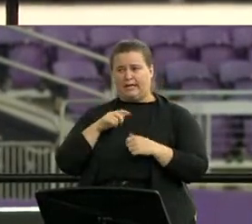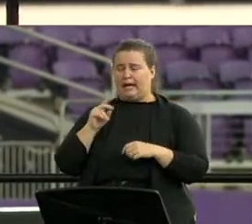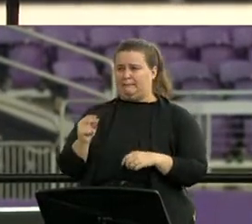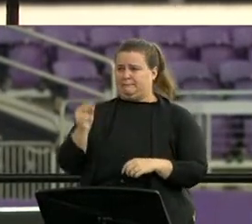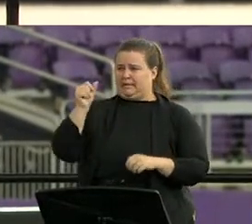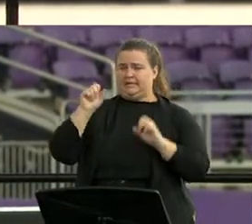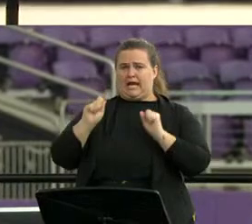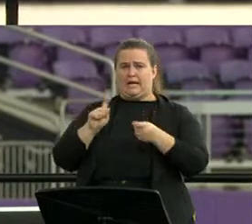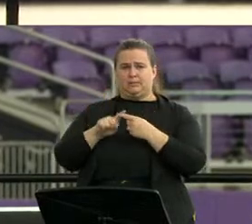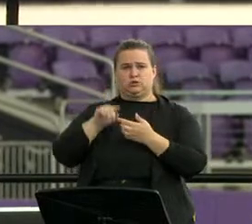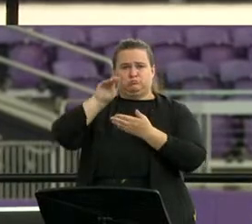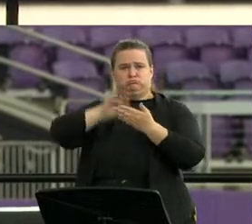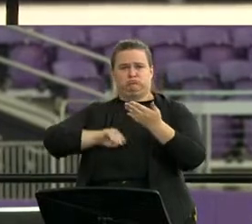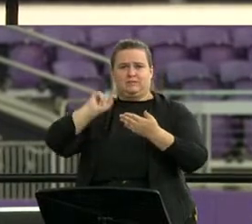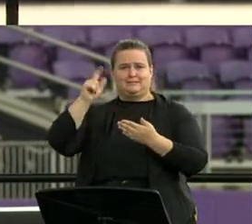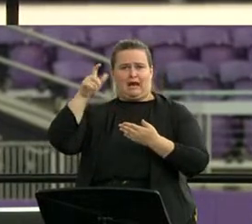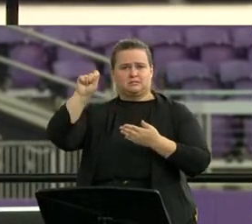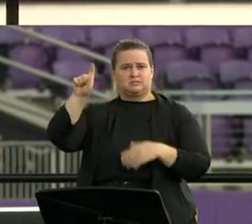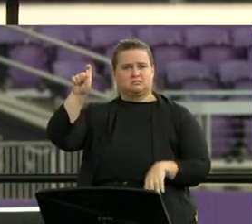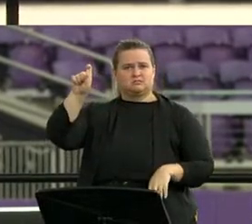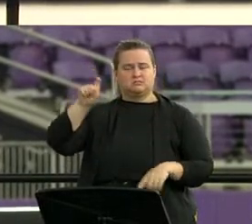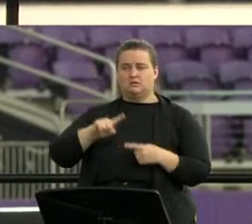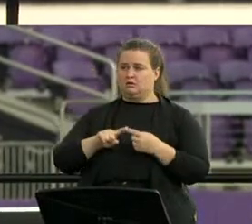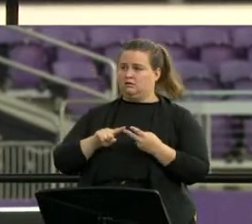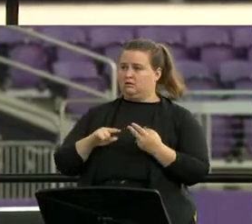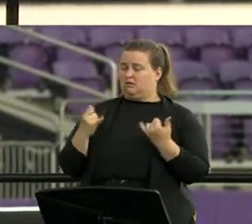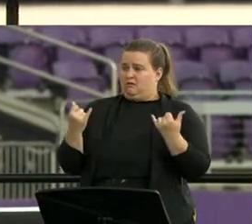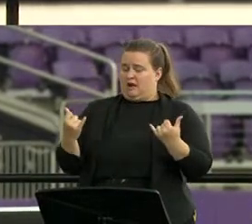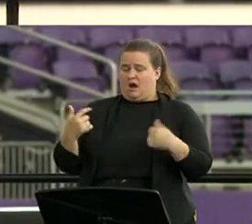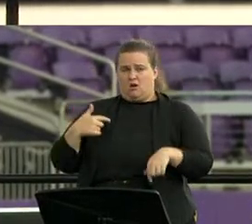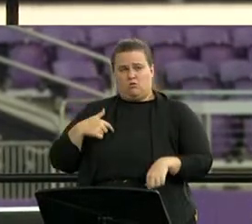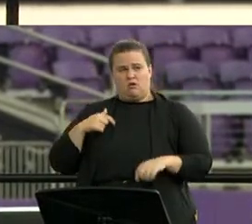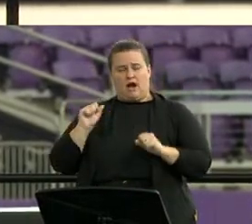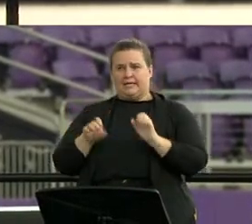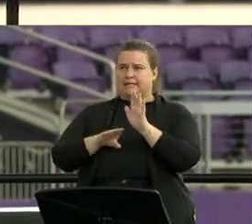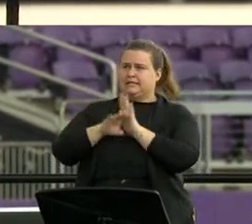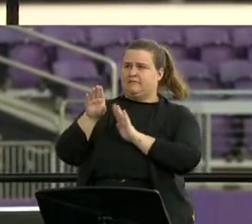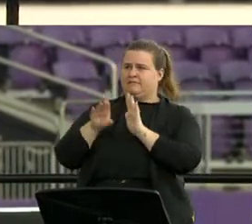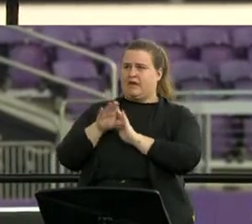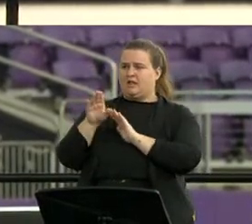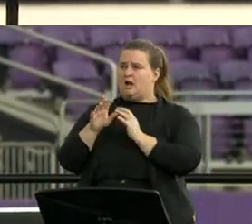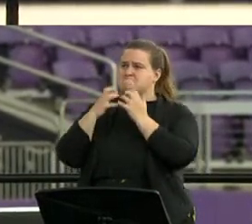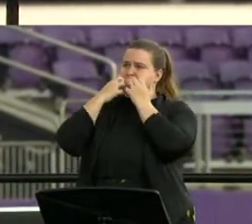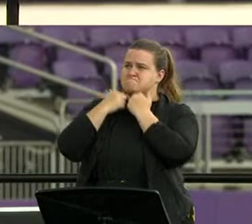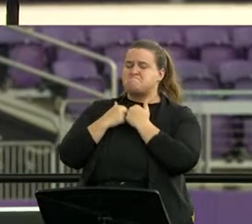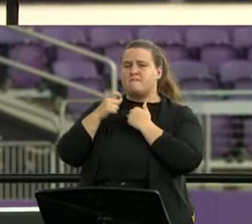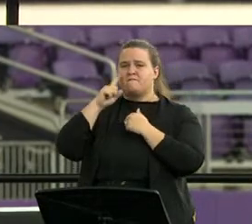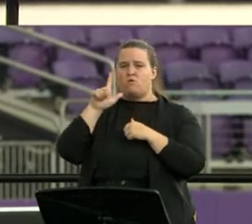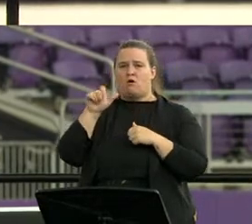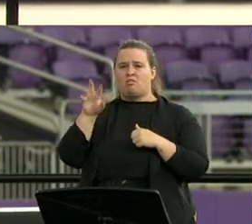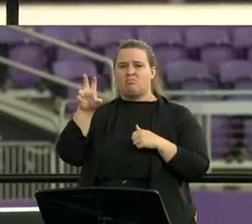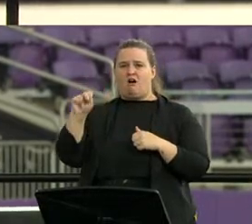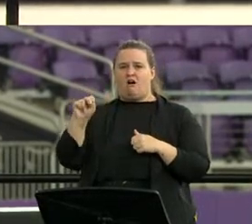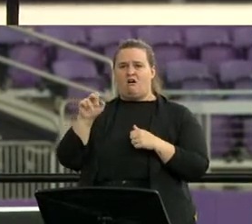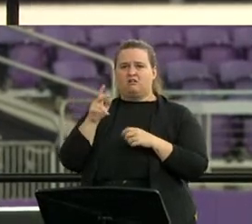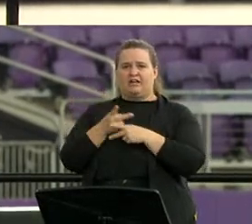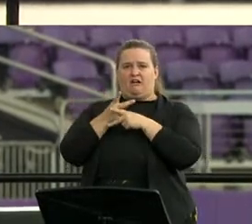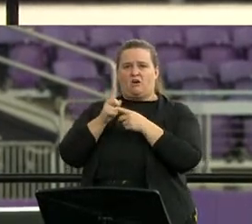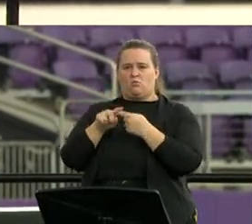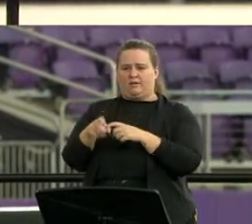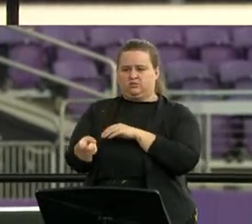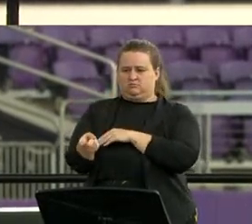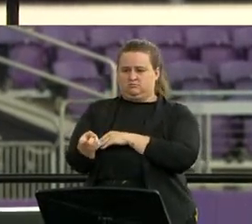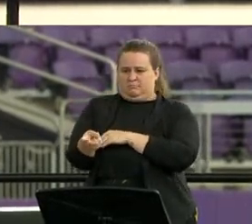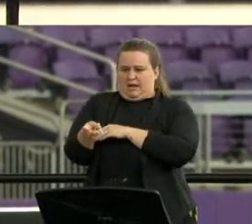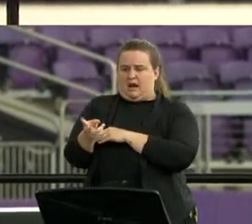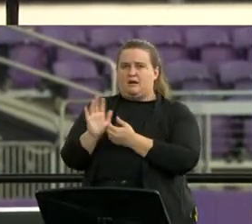acquire the ability to file our taxes? Am I somehow supposed to develop a strange fondness for lawn care when the clock strikes midnight?